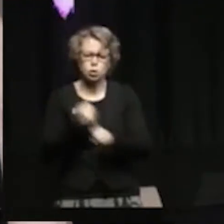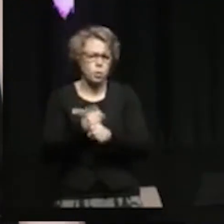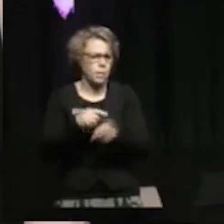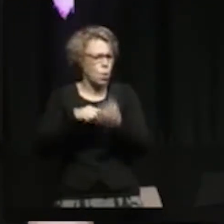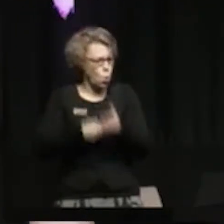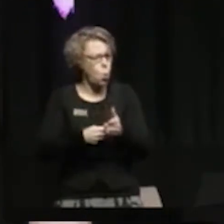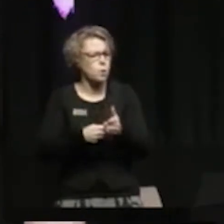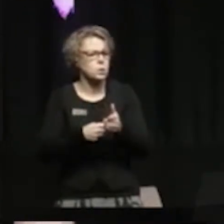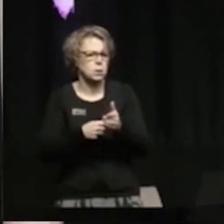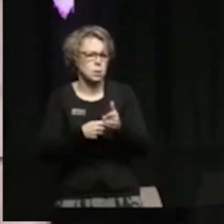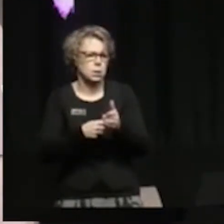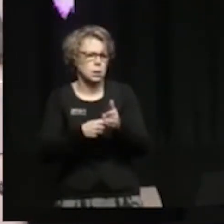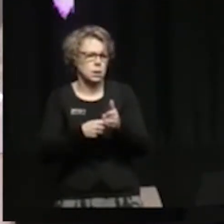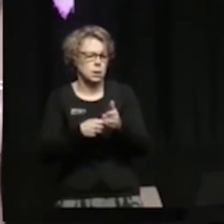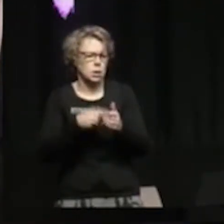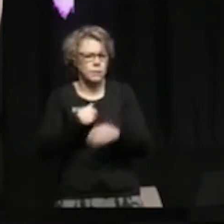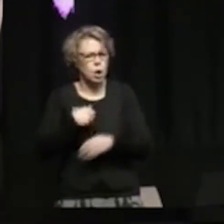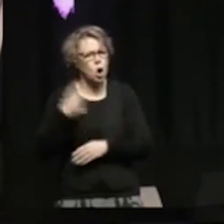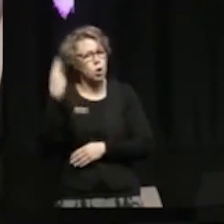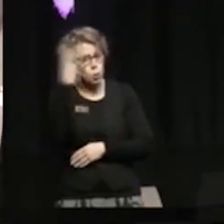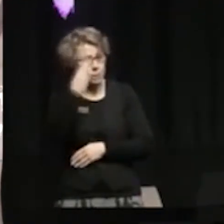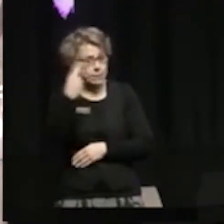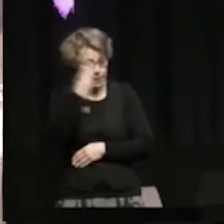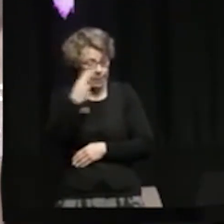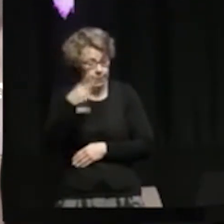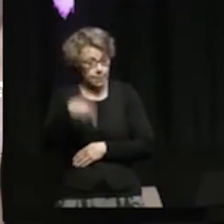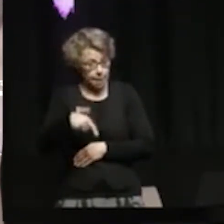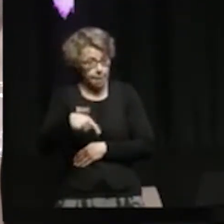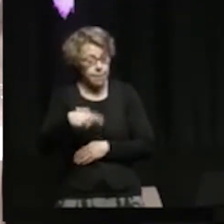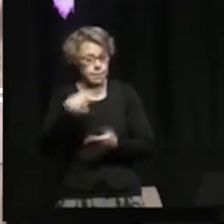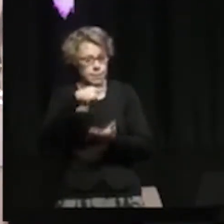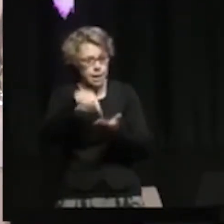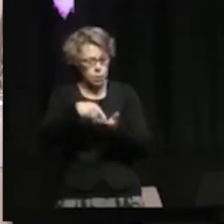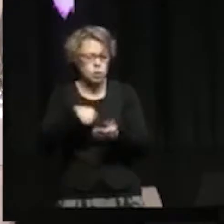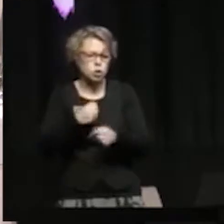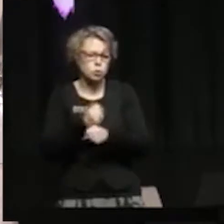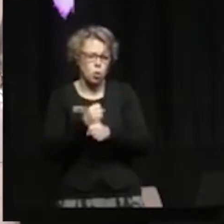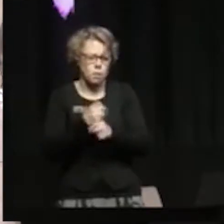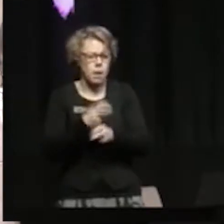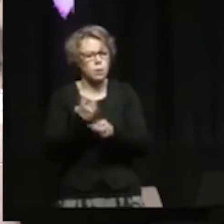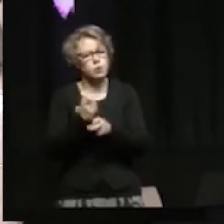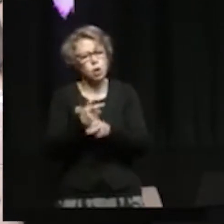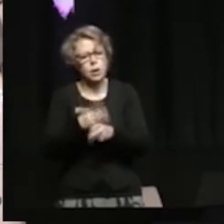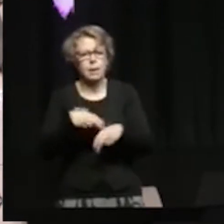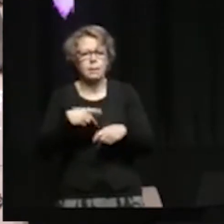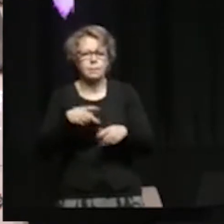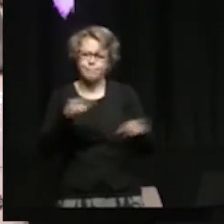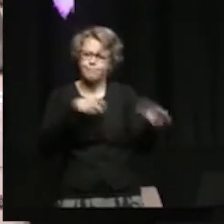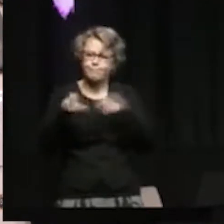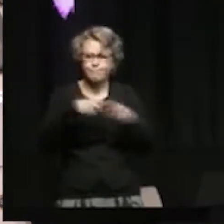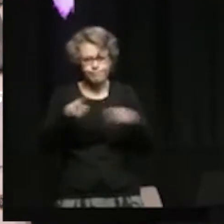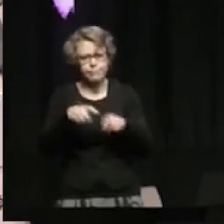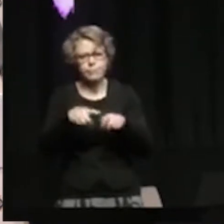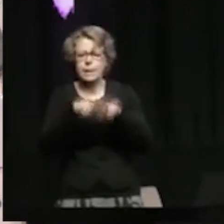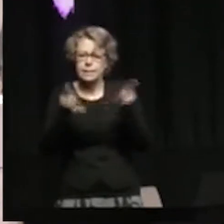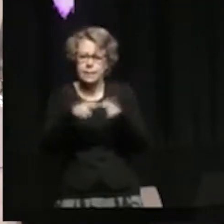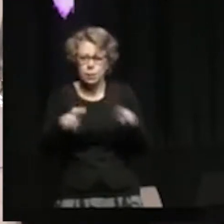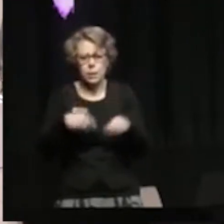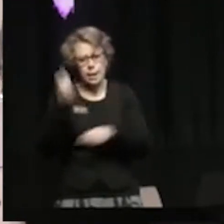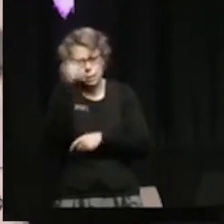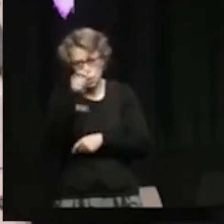short story. We have a university, Malmö University. They're working quite a lot with international